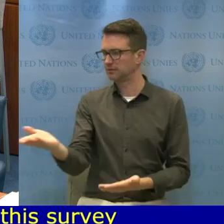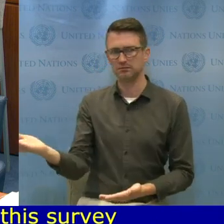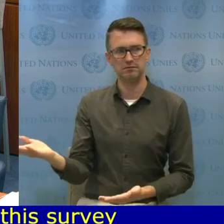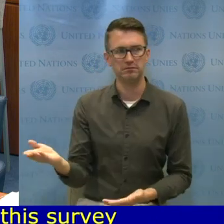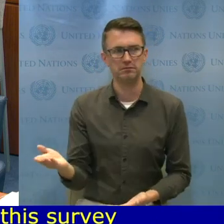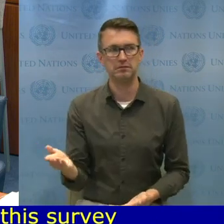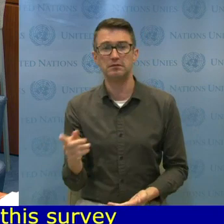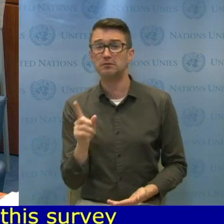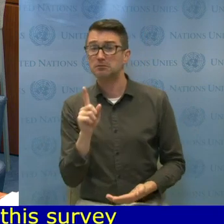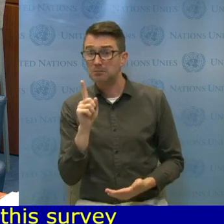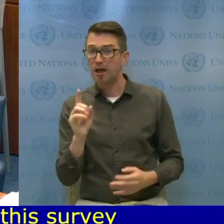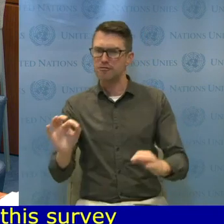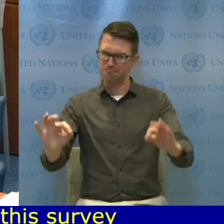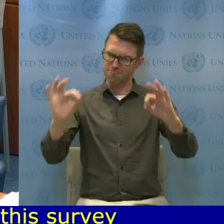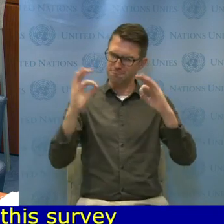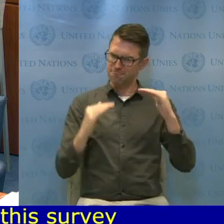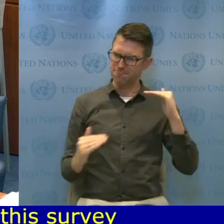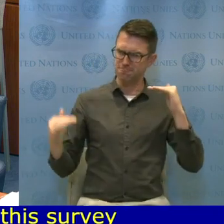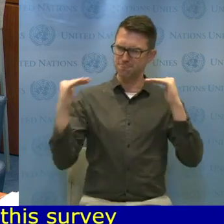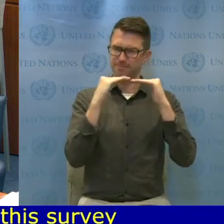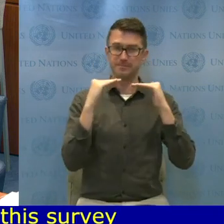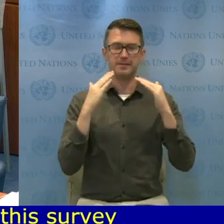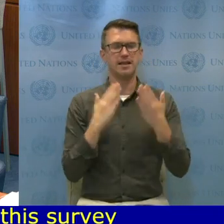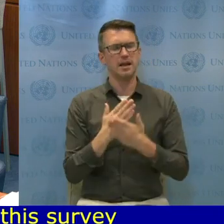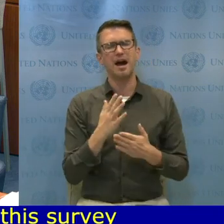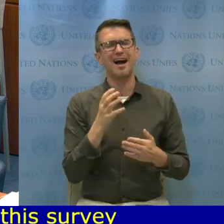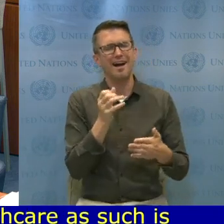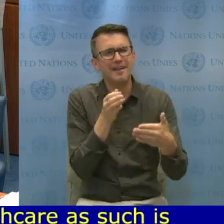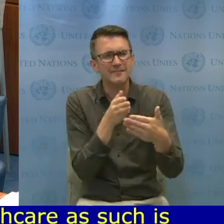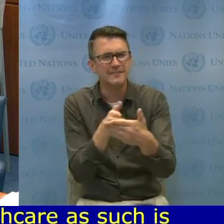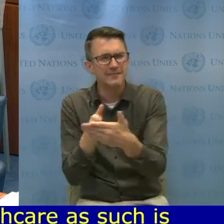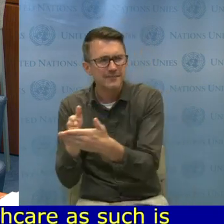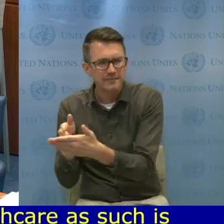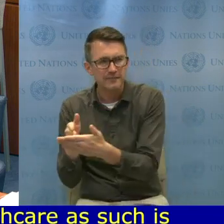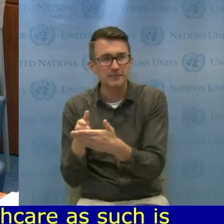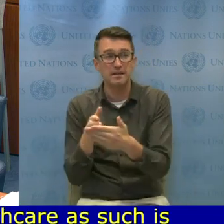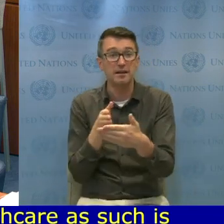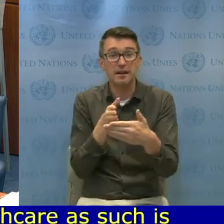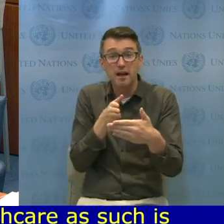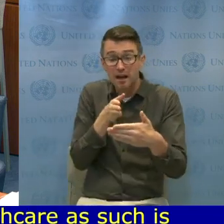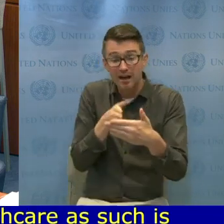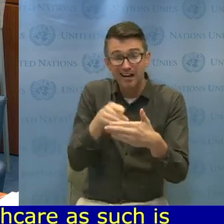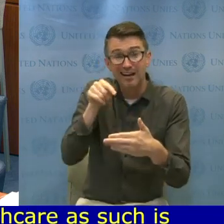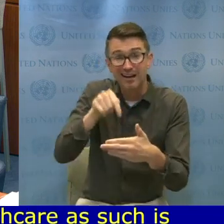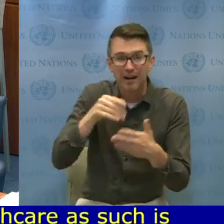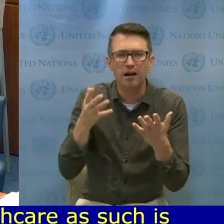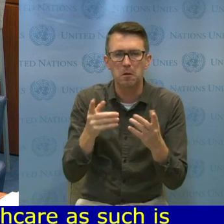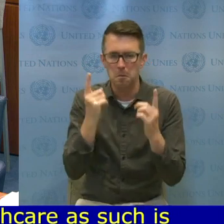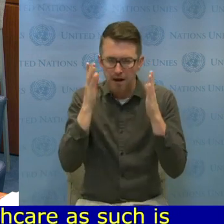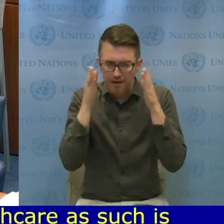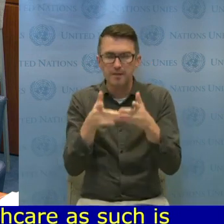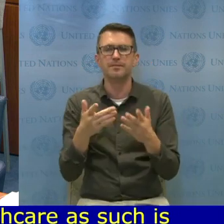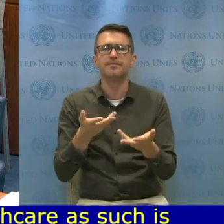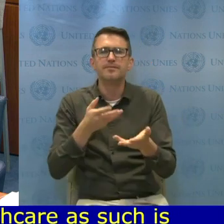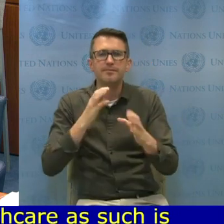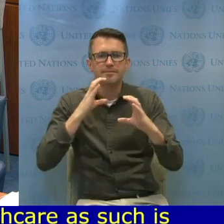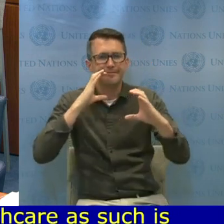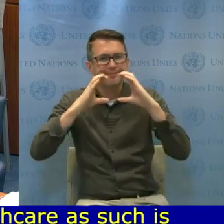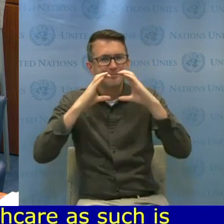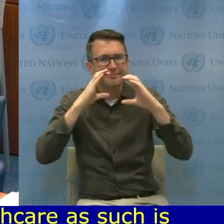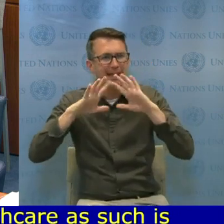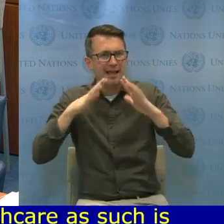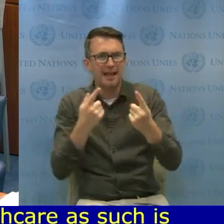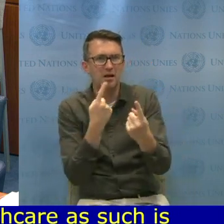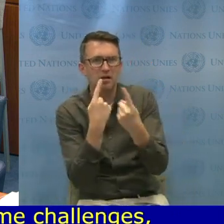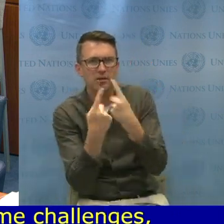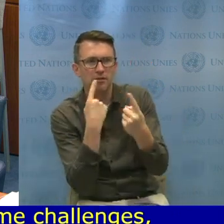especially in the field of communication of medical experts and medical staff with persons